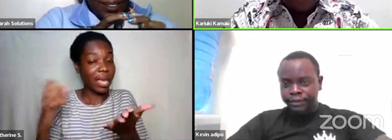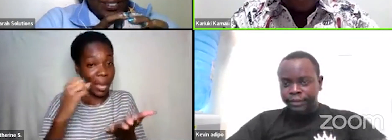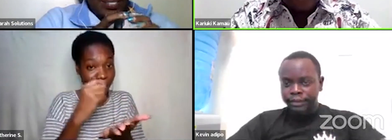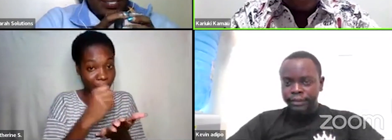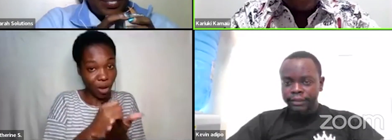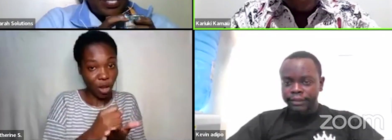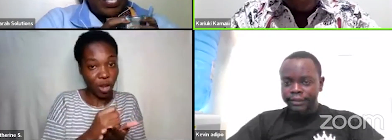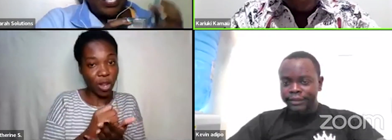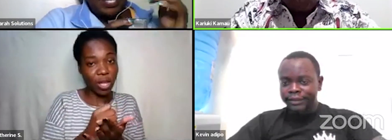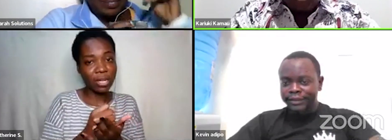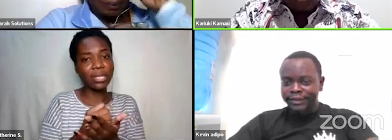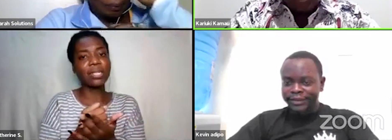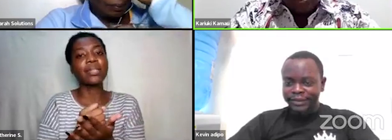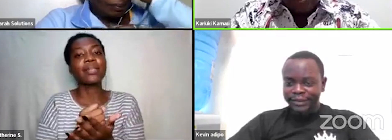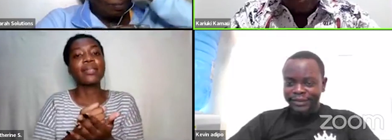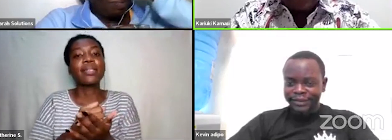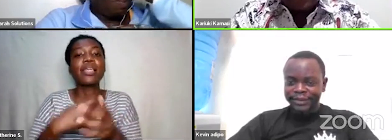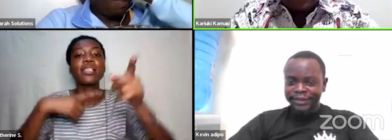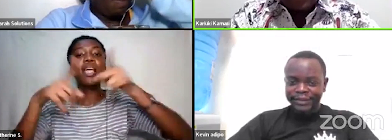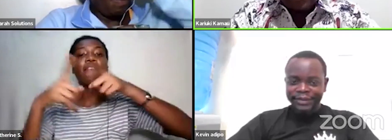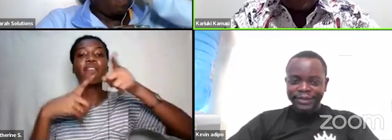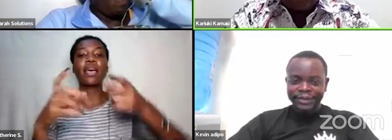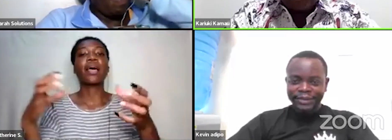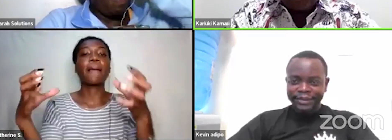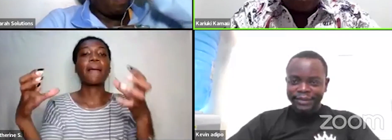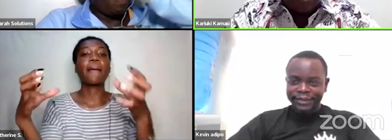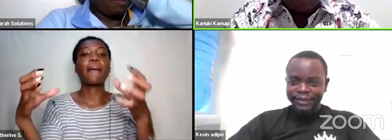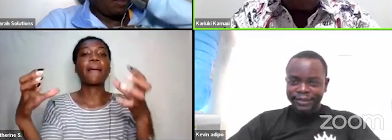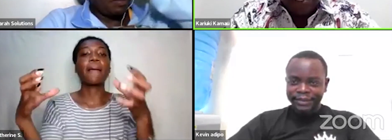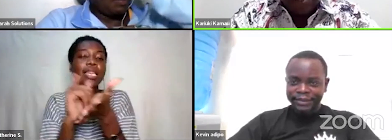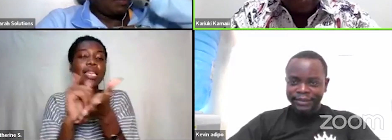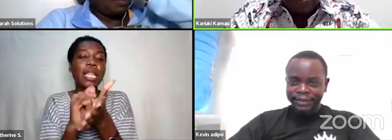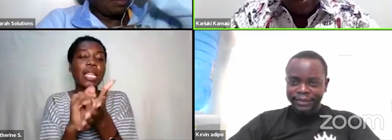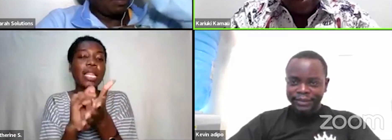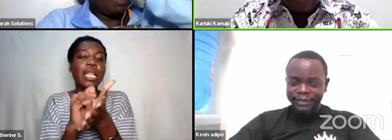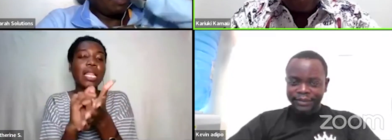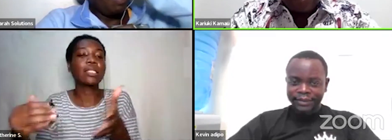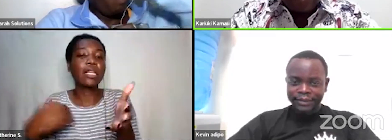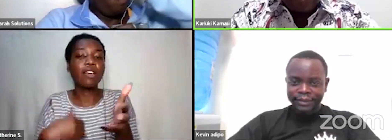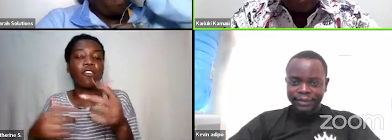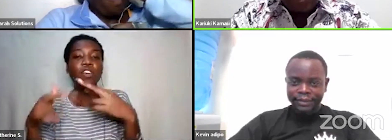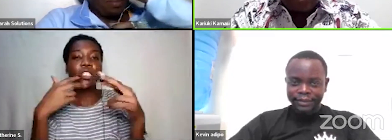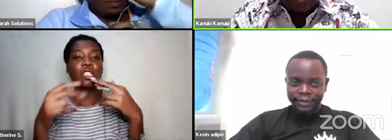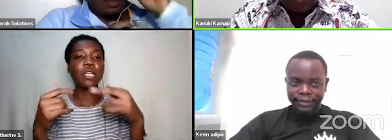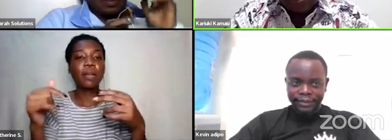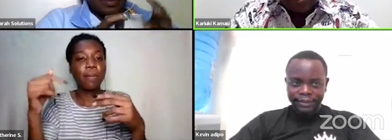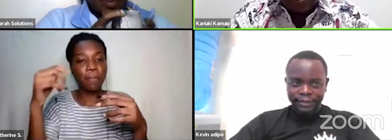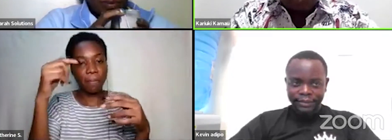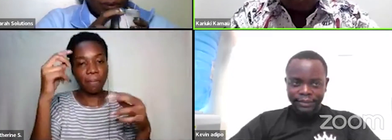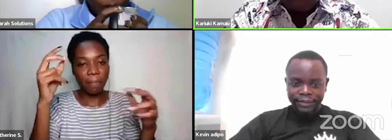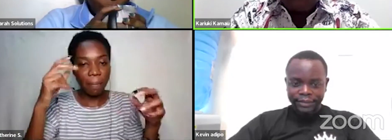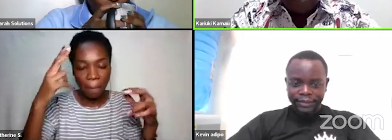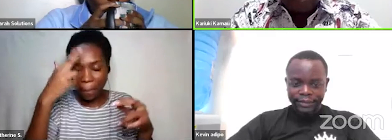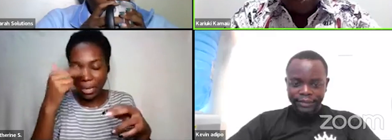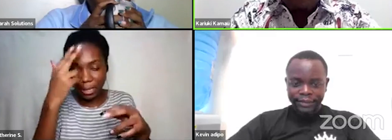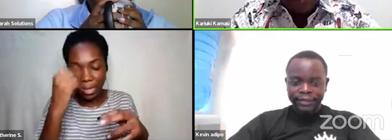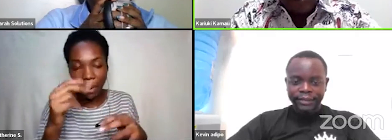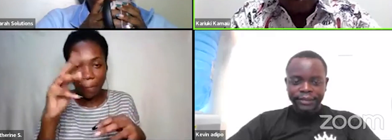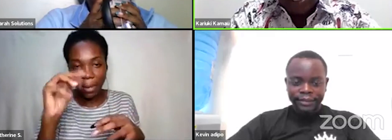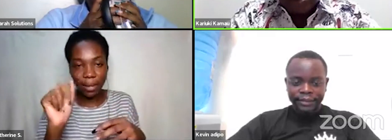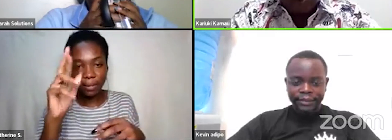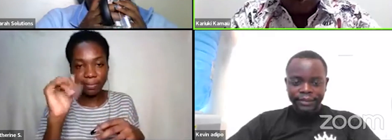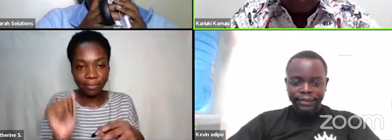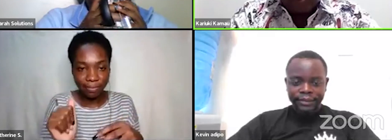a safari company that was head hotel in Masai Mara as their logistic supervisor